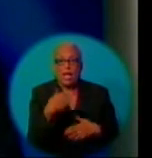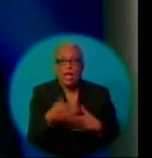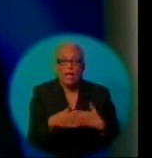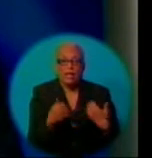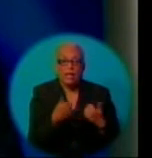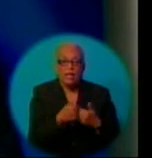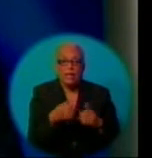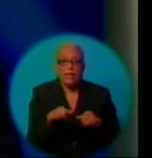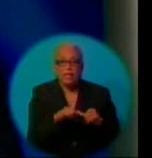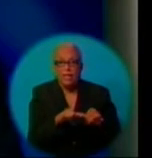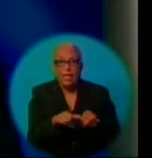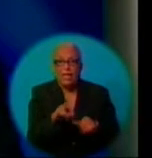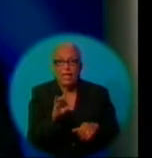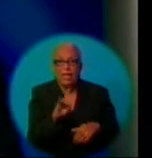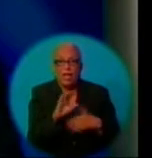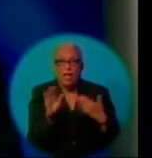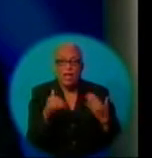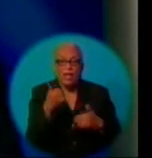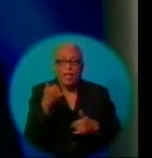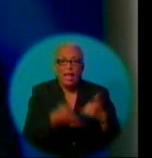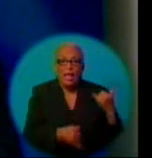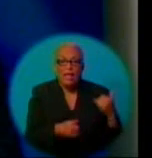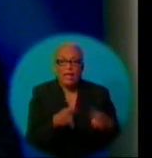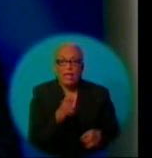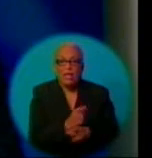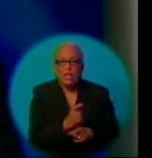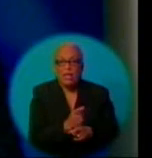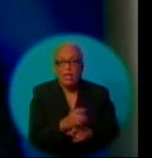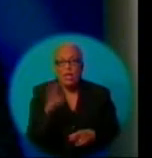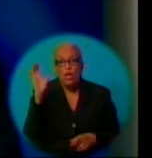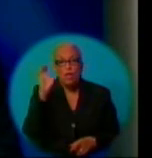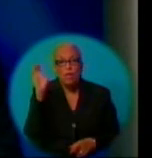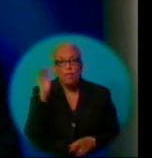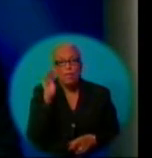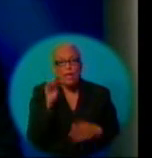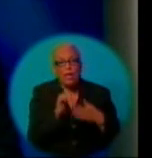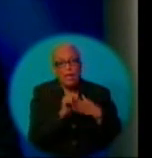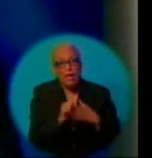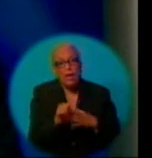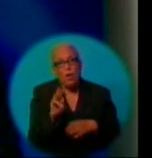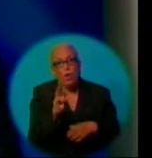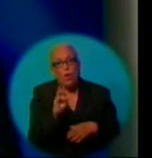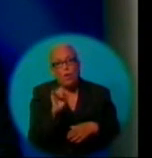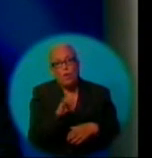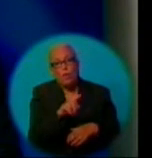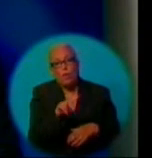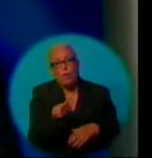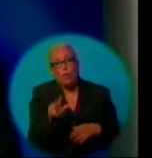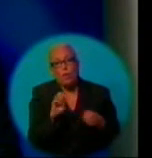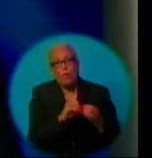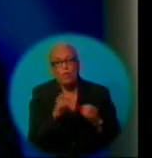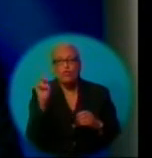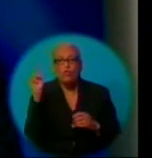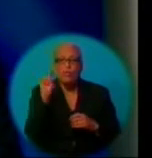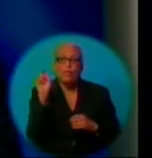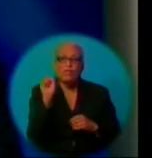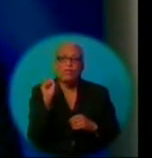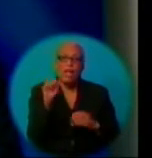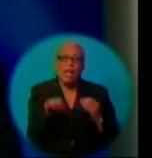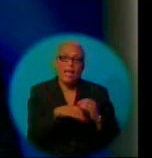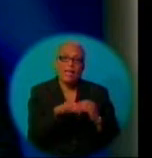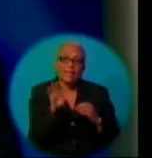after the game was tied at 80-all at the end of regulation. Corey McDonald led the Warriors with 23 points. Tremaine Shaw